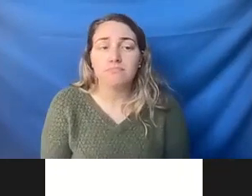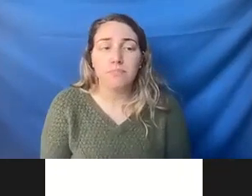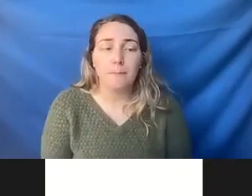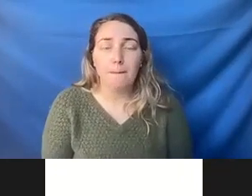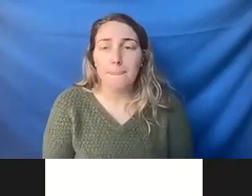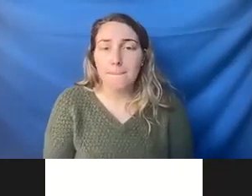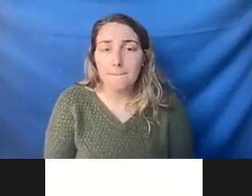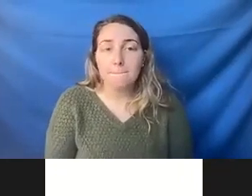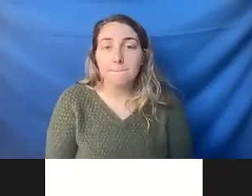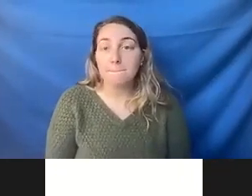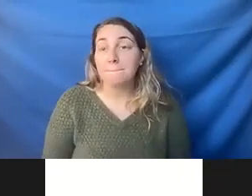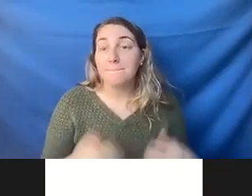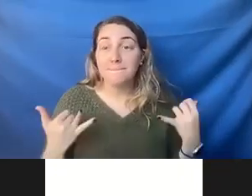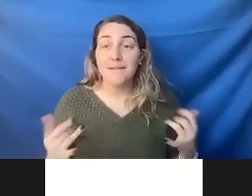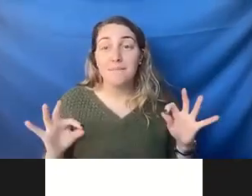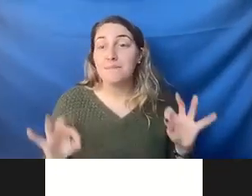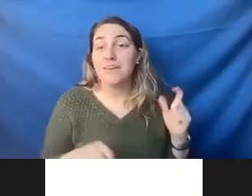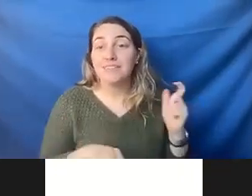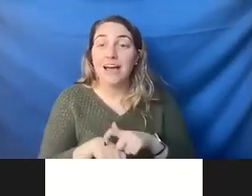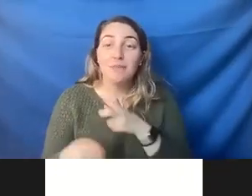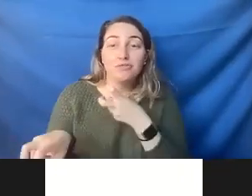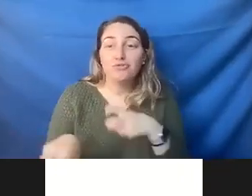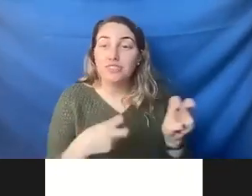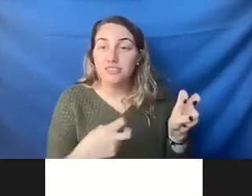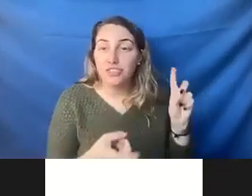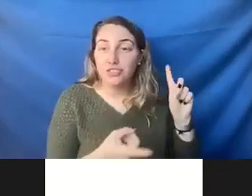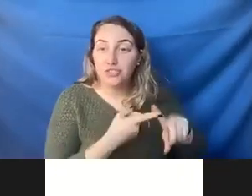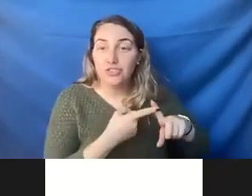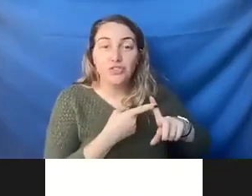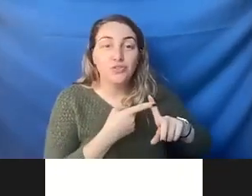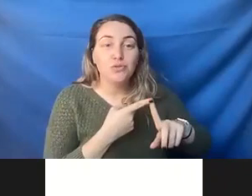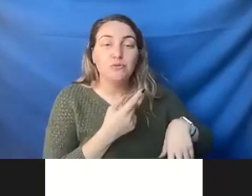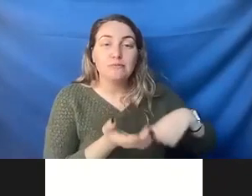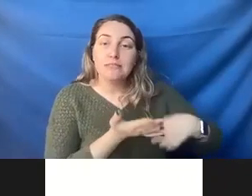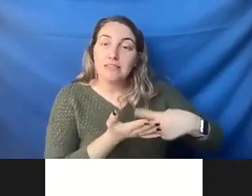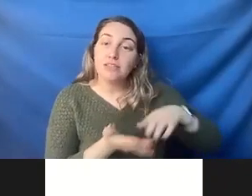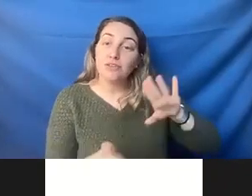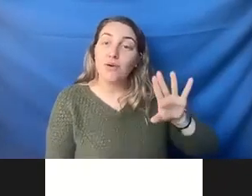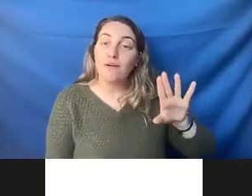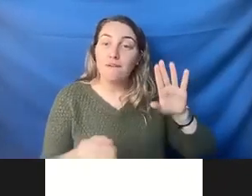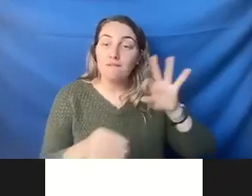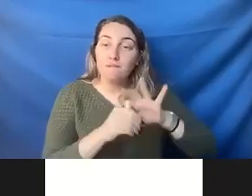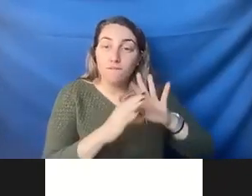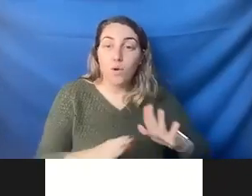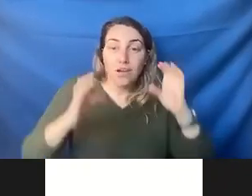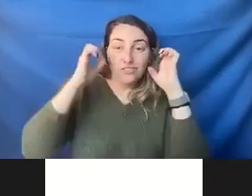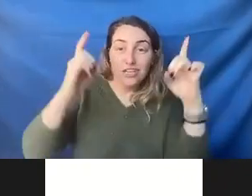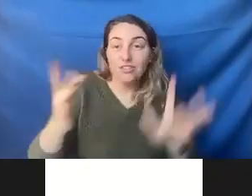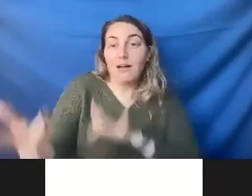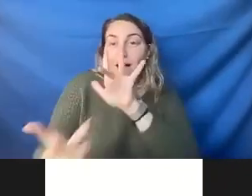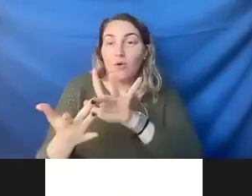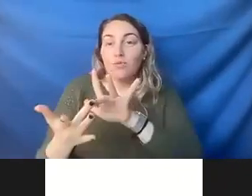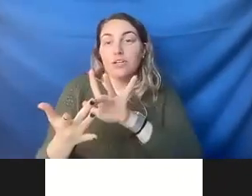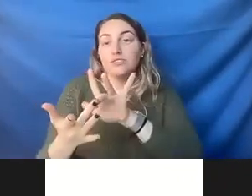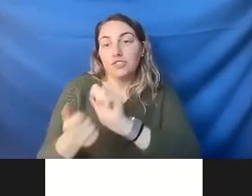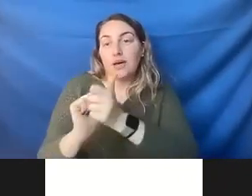So this is a perfect time to transition to talking about how your voter education and outreach campaign will be different for some voters with disabilities,